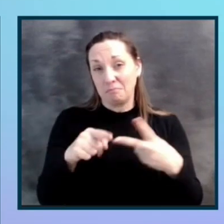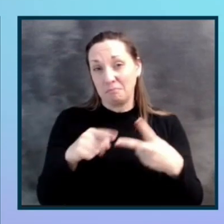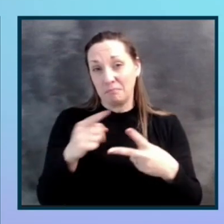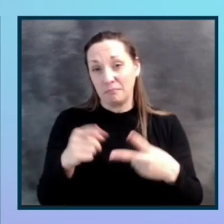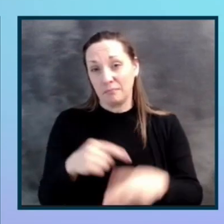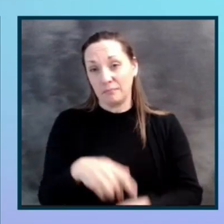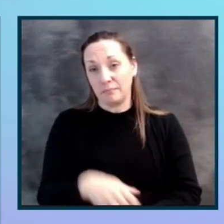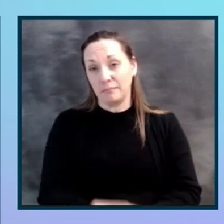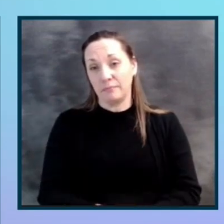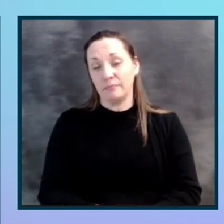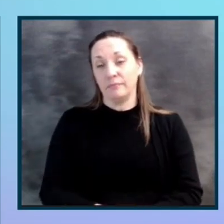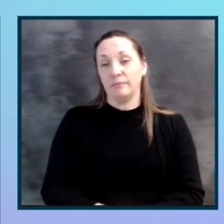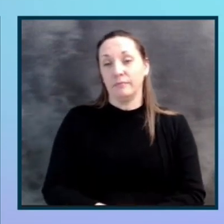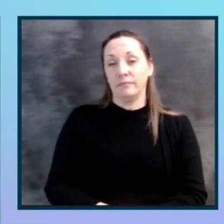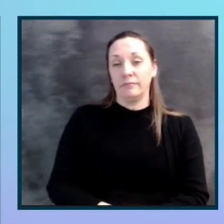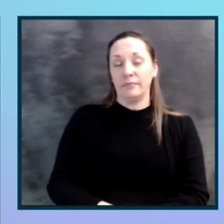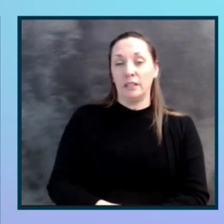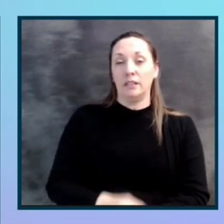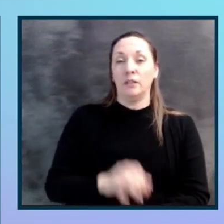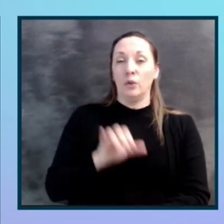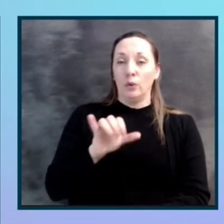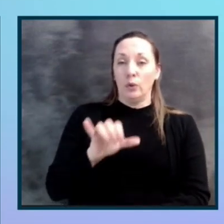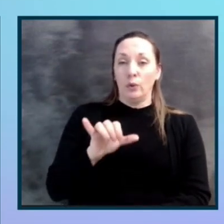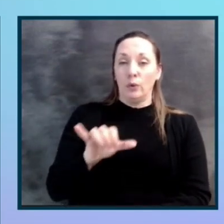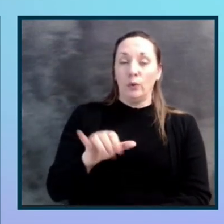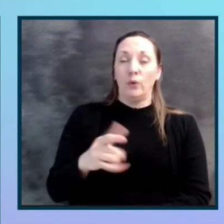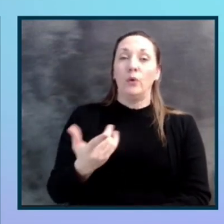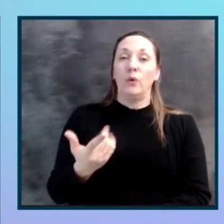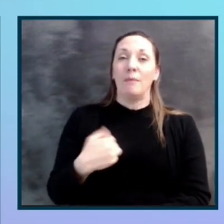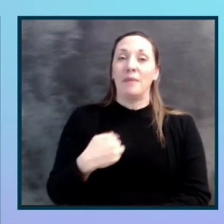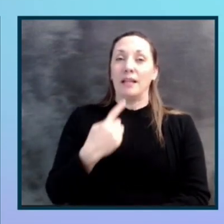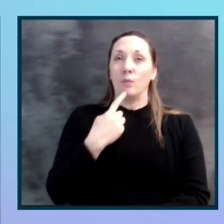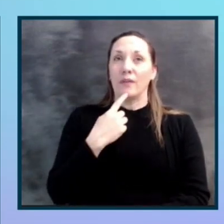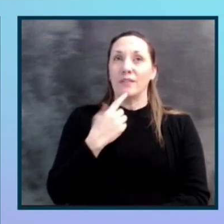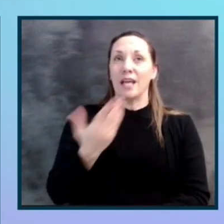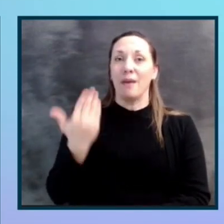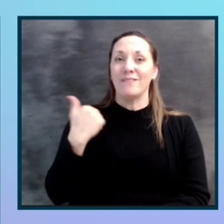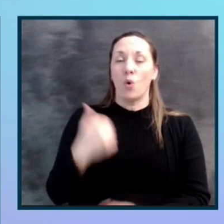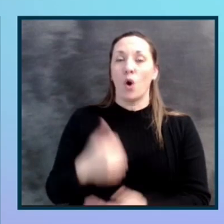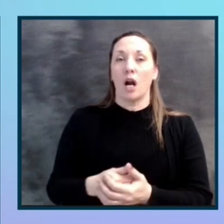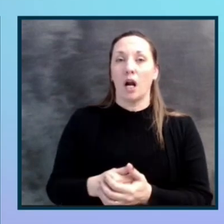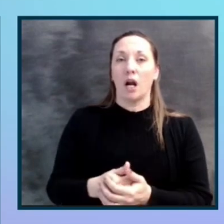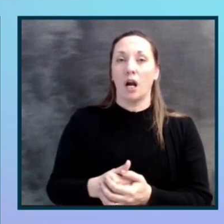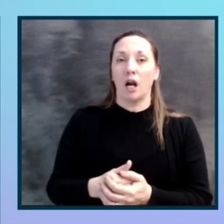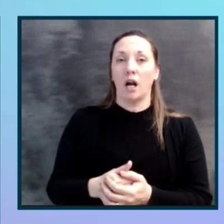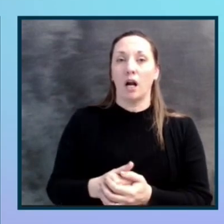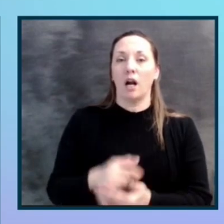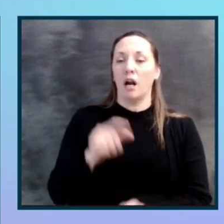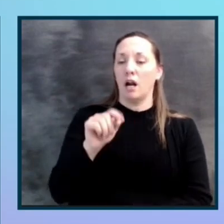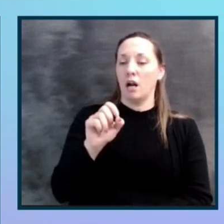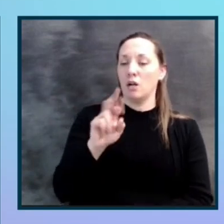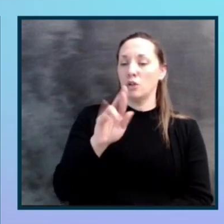Oh, I mean, like we said before earlier, I believe Tori mentioned that